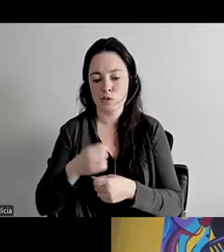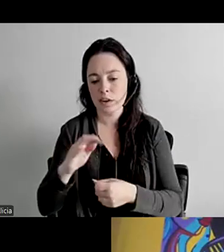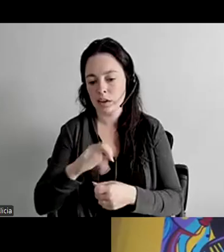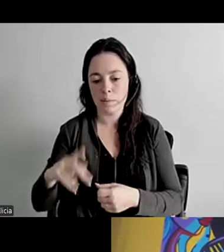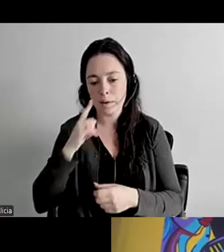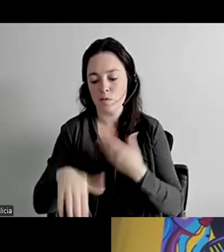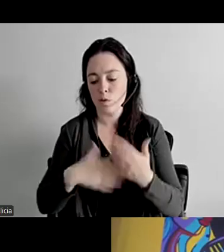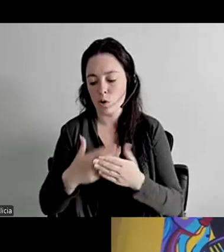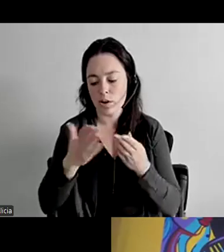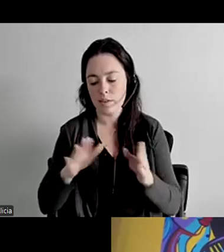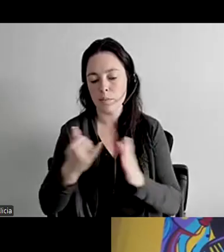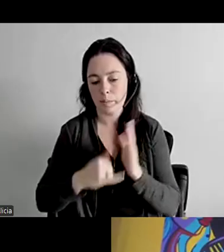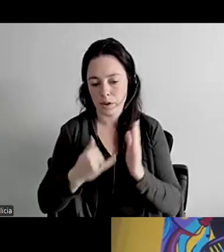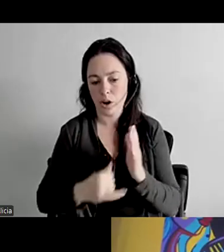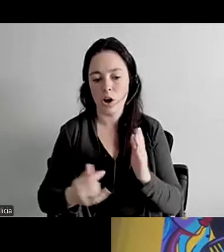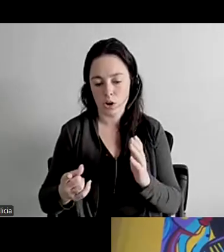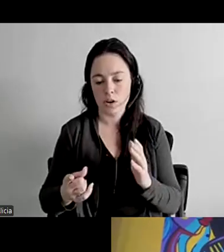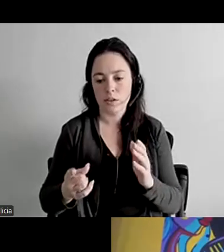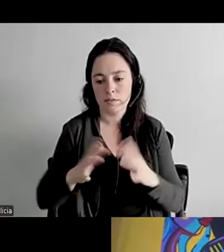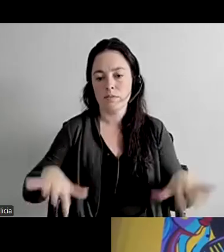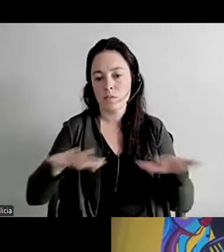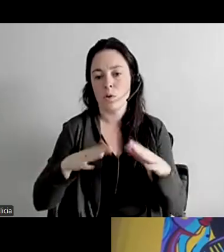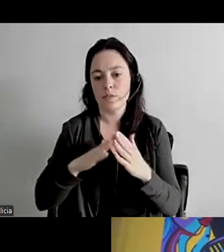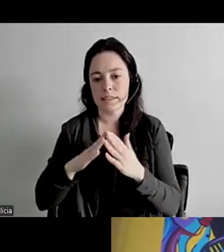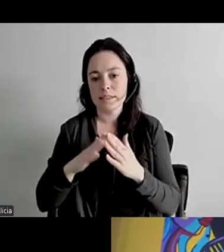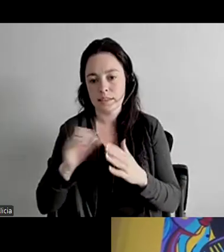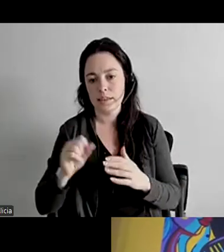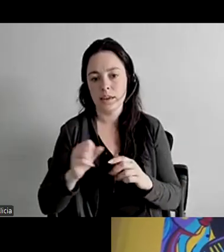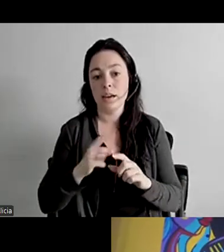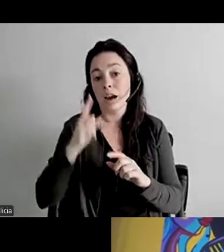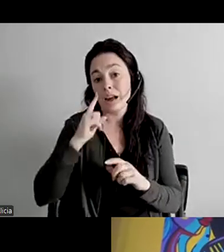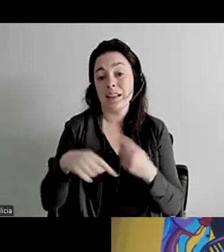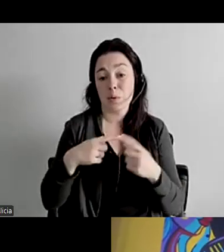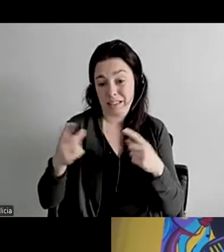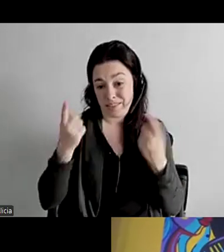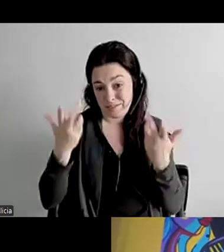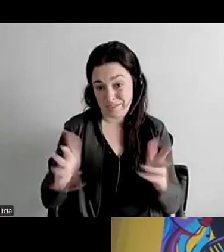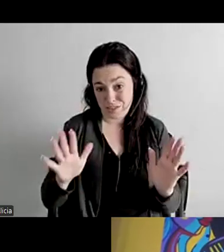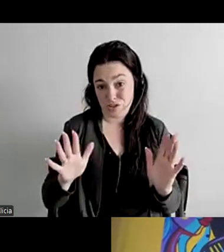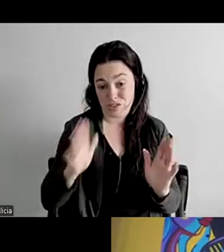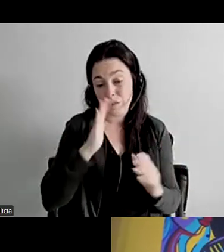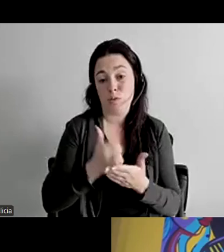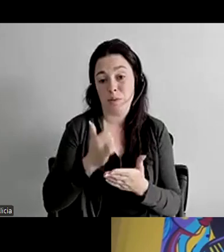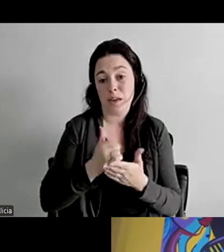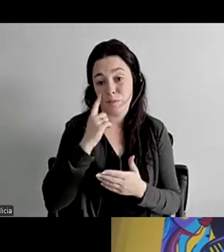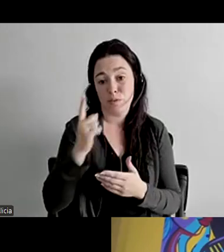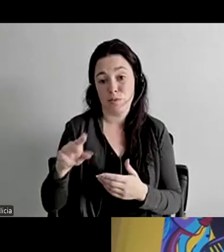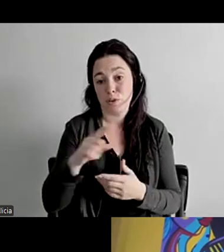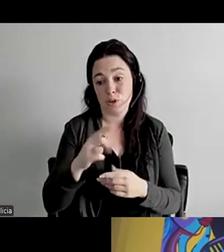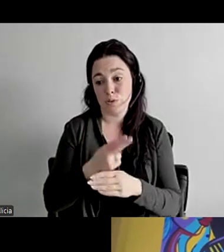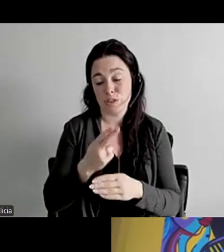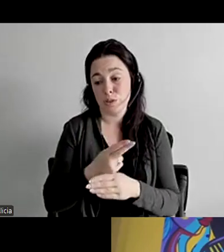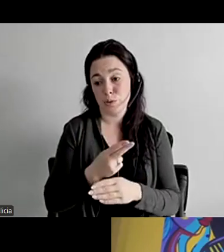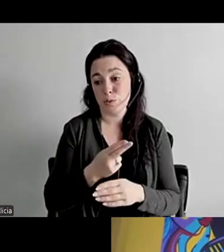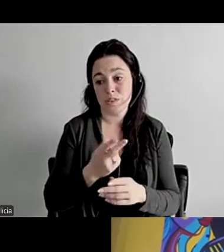of the public art throughout the city. I think once that's complete, that would be really helpful to use to be able to